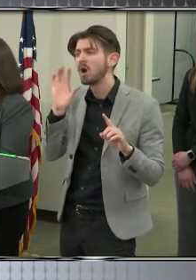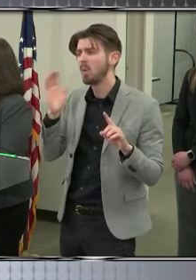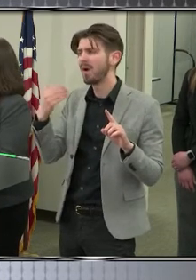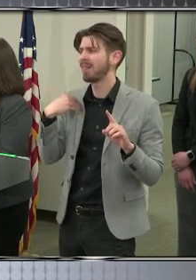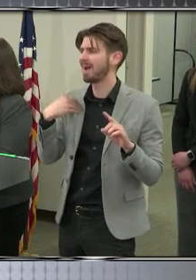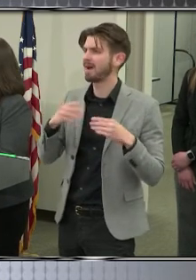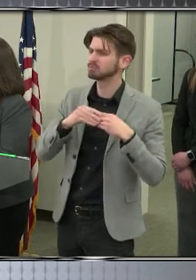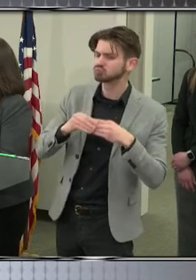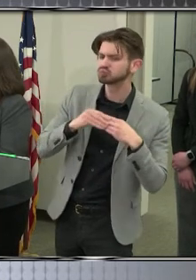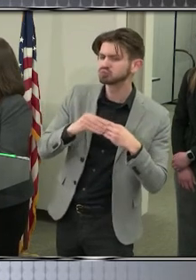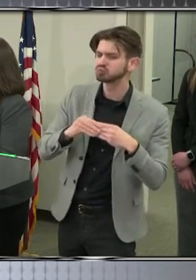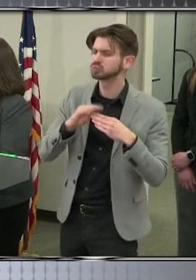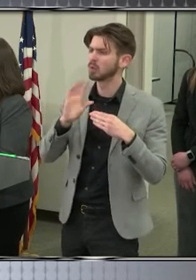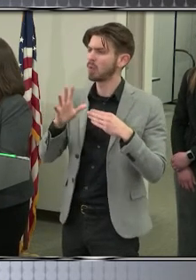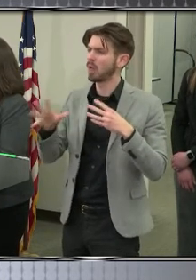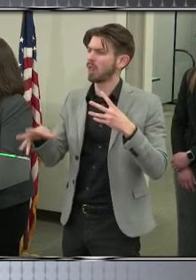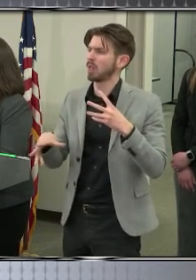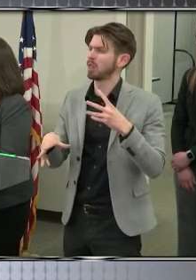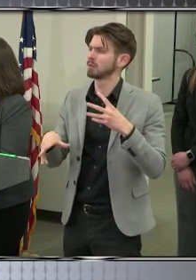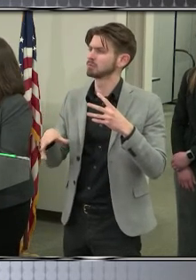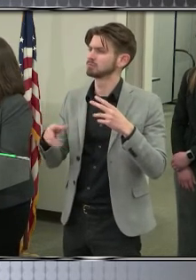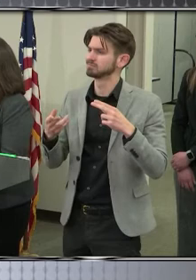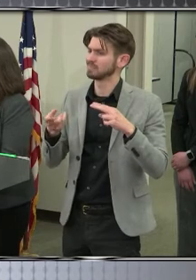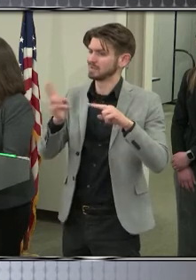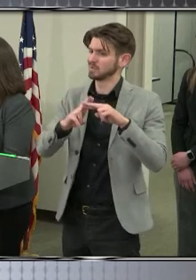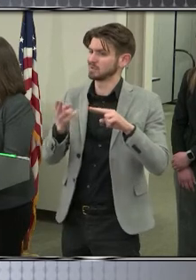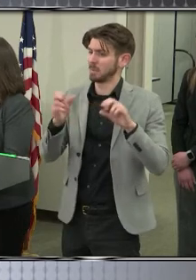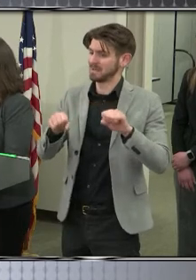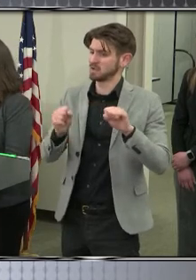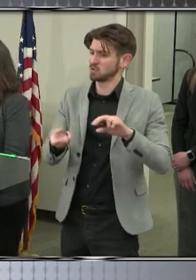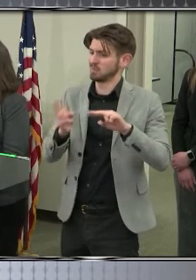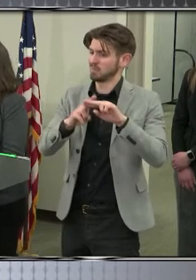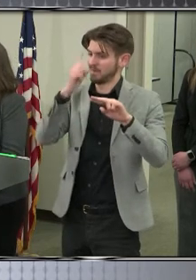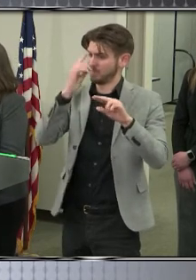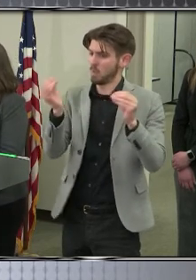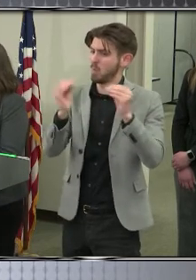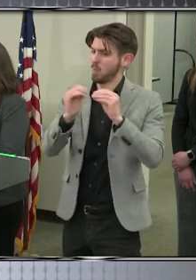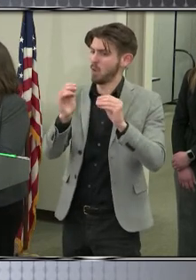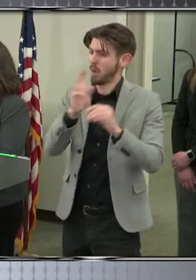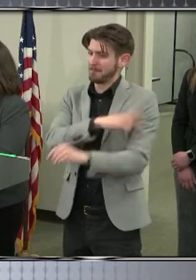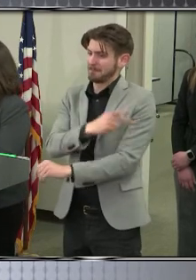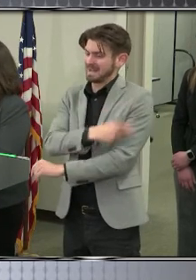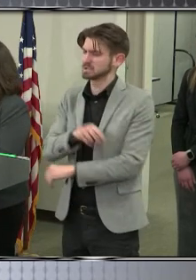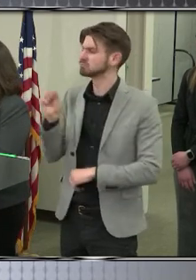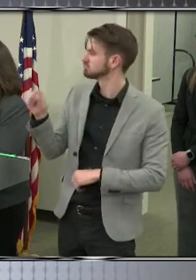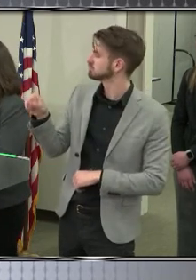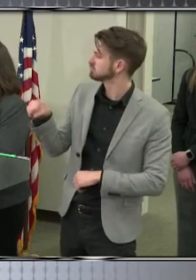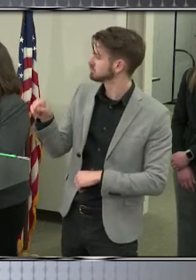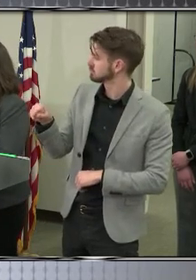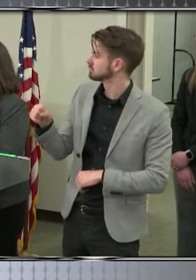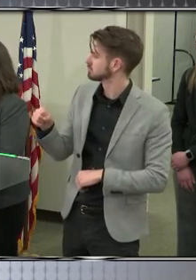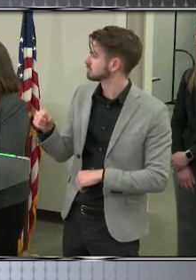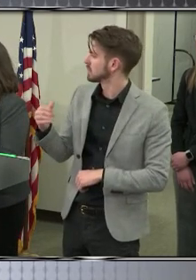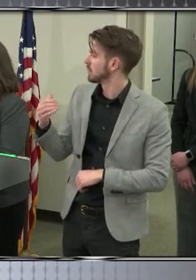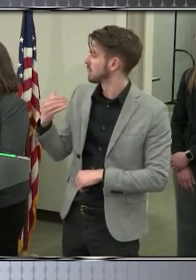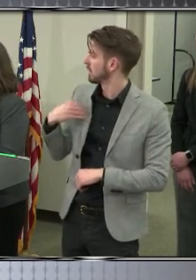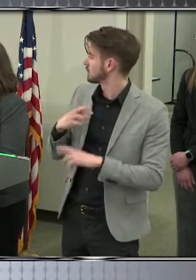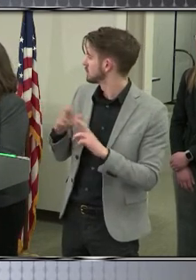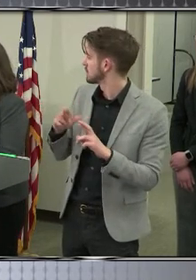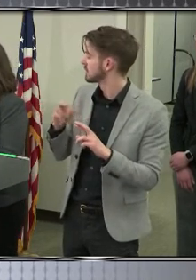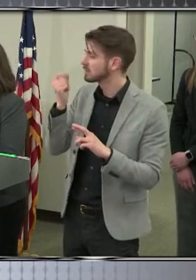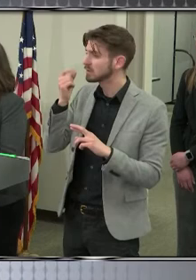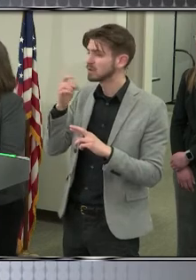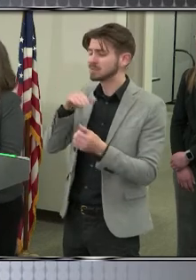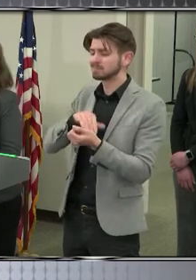capacity so that we can address the health needs of our community. And leading some of those efforts has been our medical director, Dr.